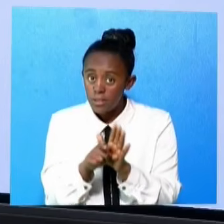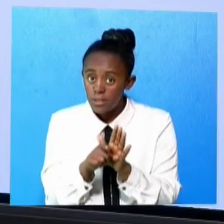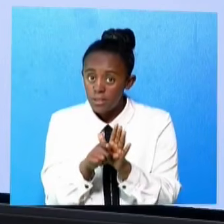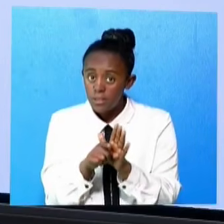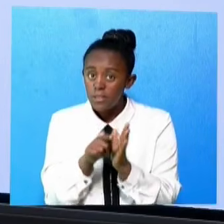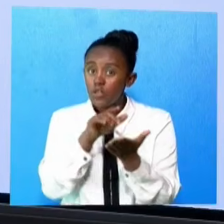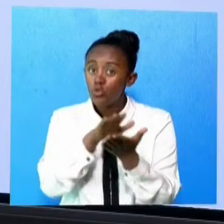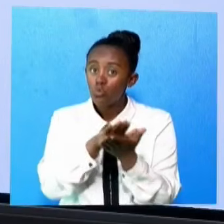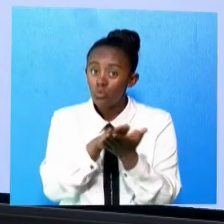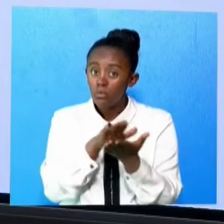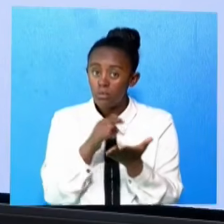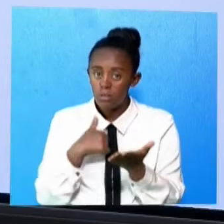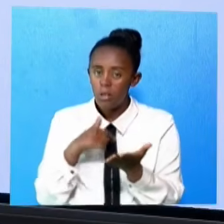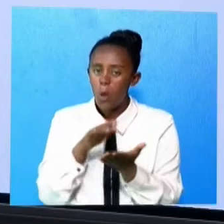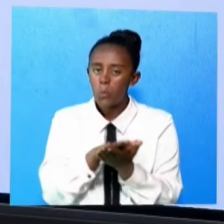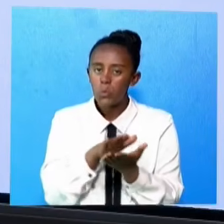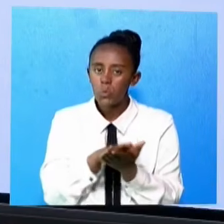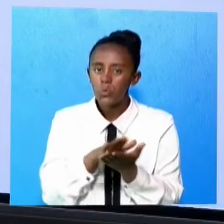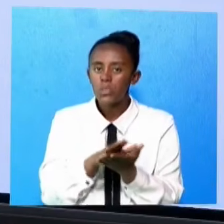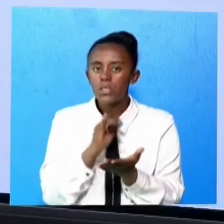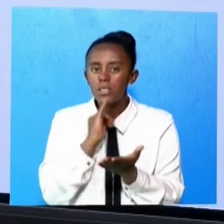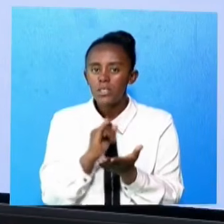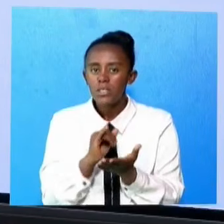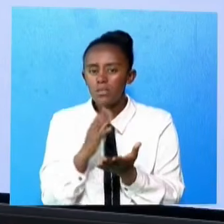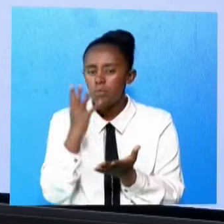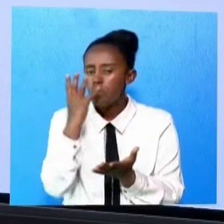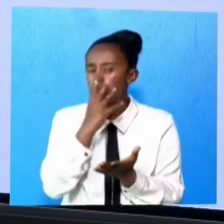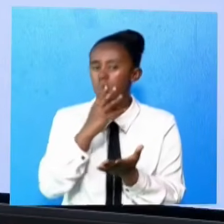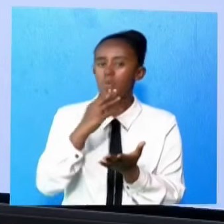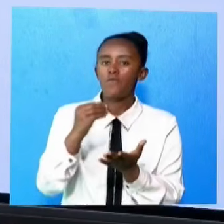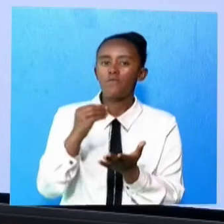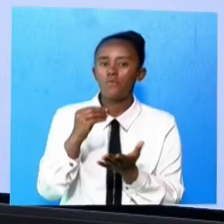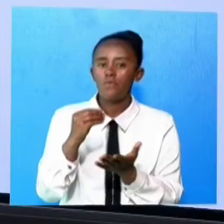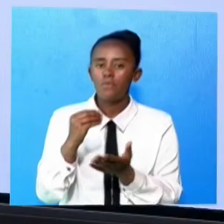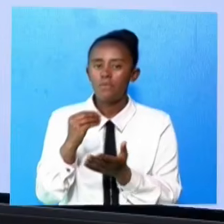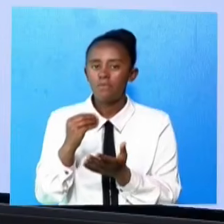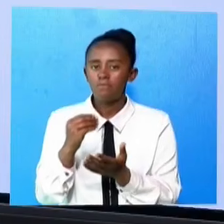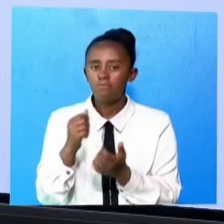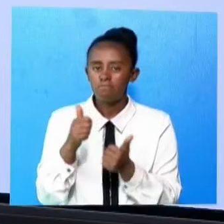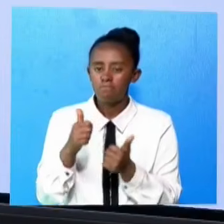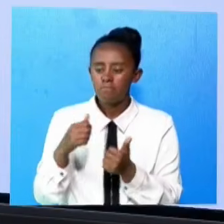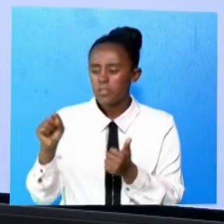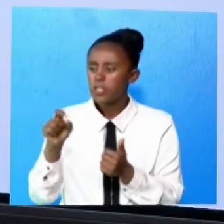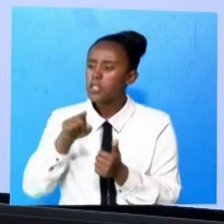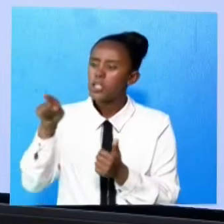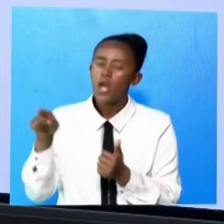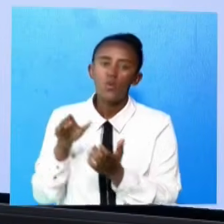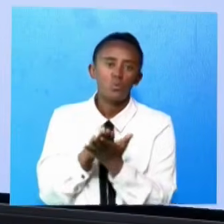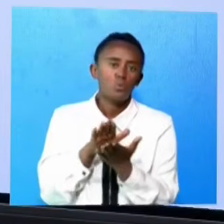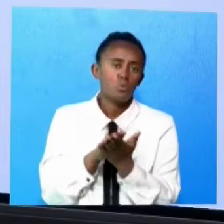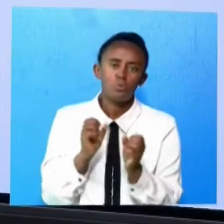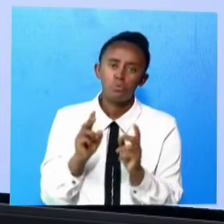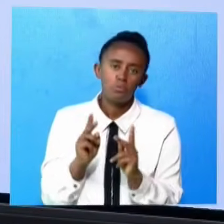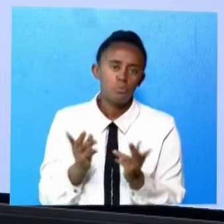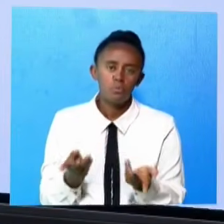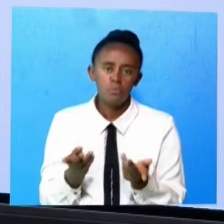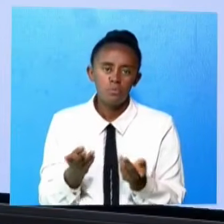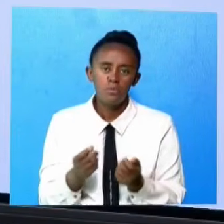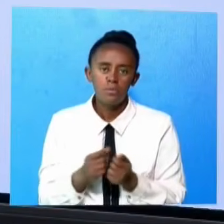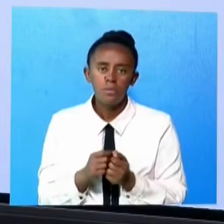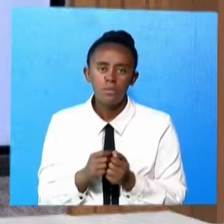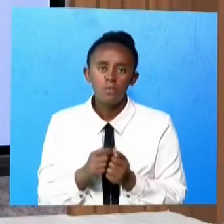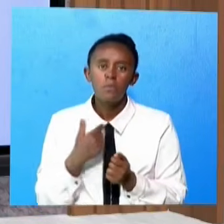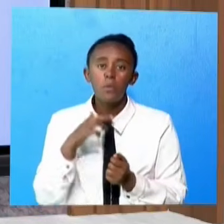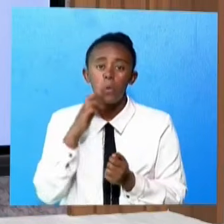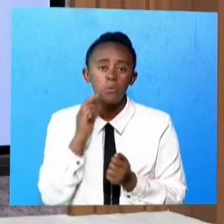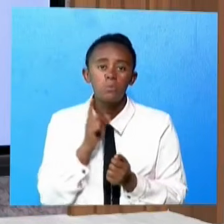school is beautiful as their school. Possible. That's why we are describing our